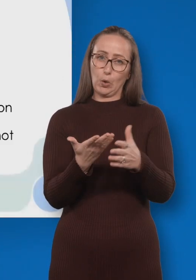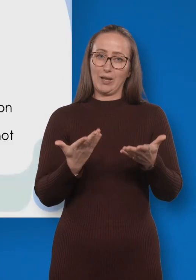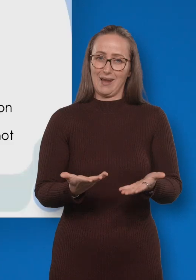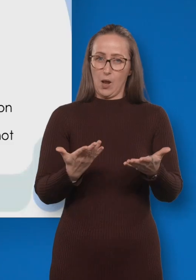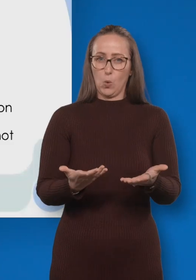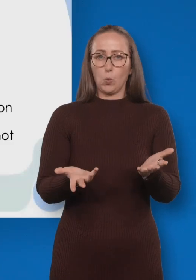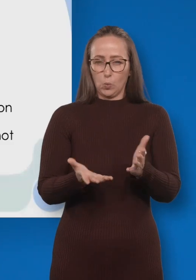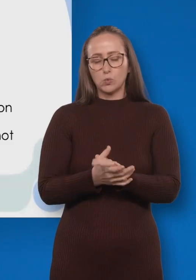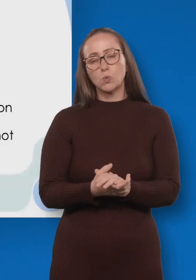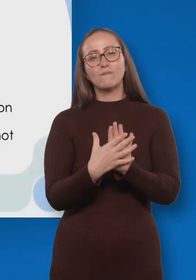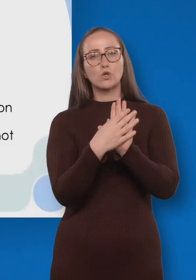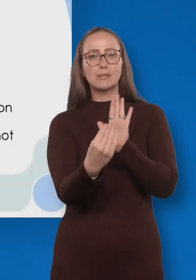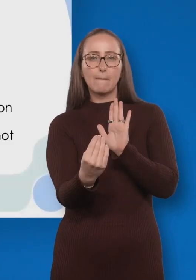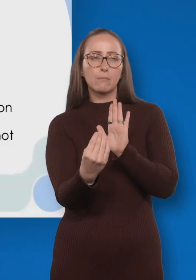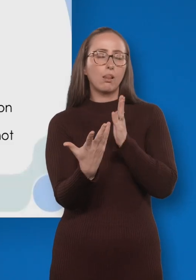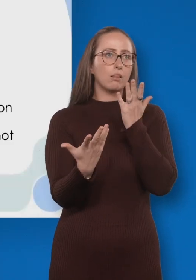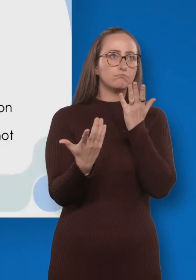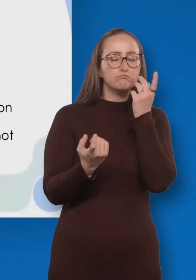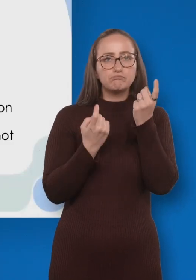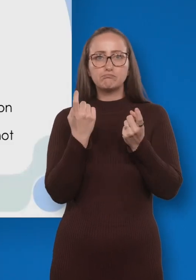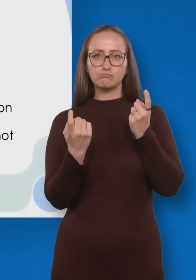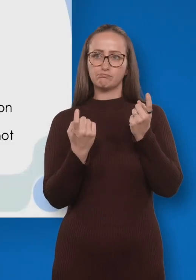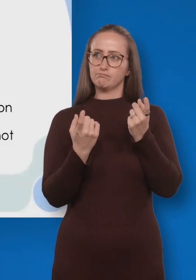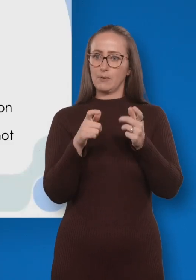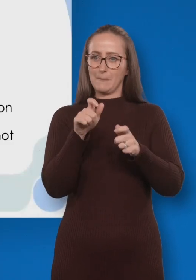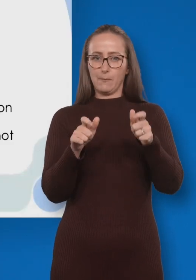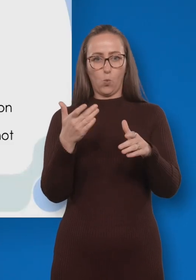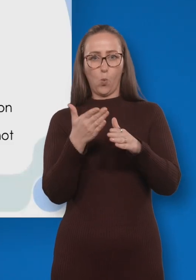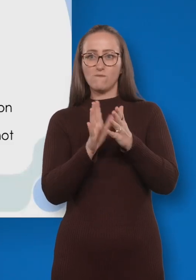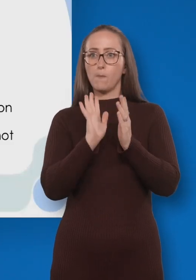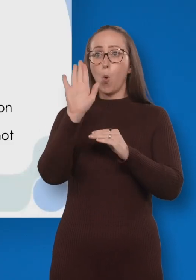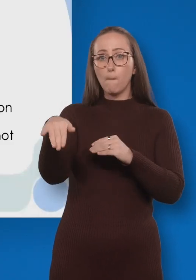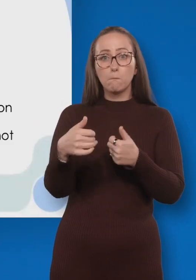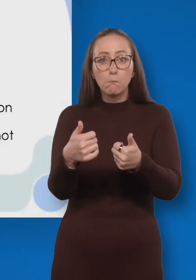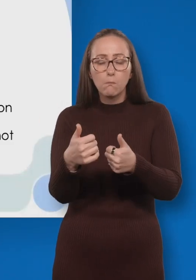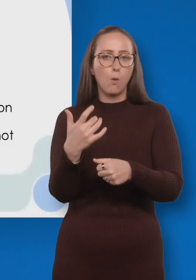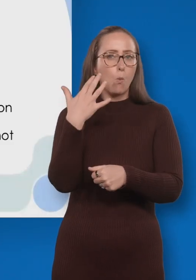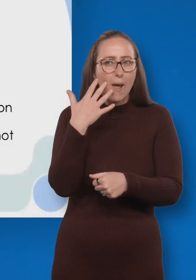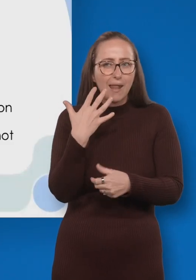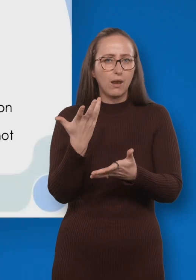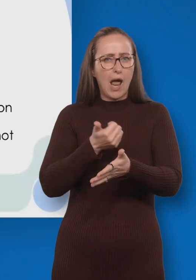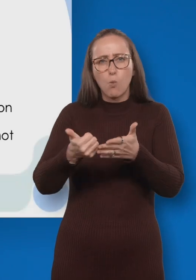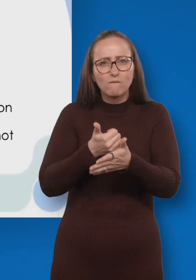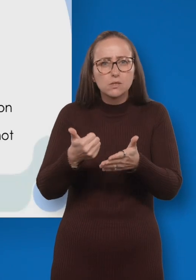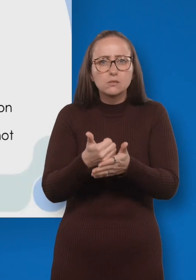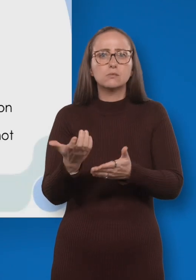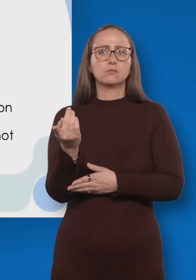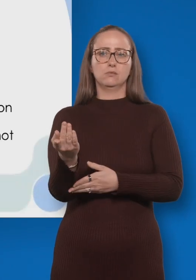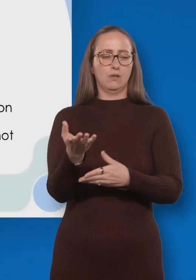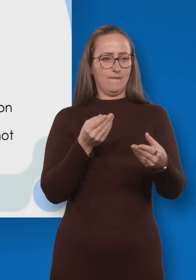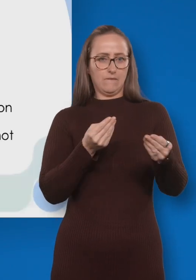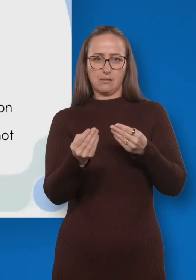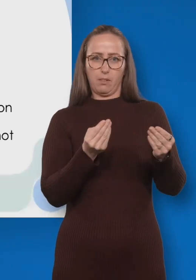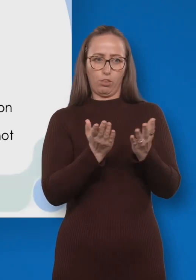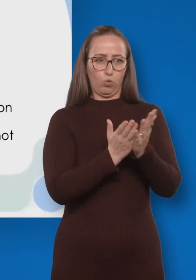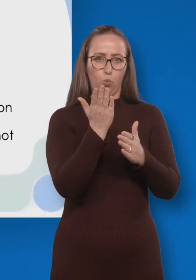things like actively thinking about, well, do we allow people to work from home and when and how often? Flexibility in the working